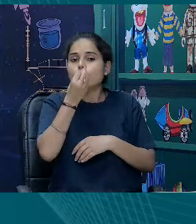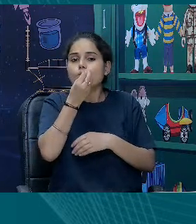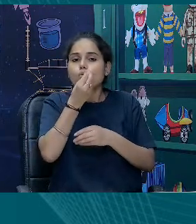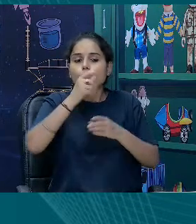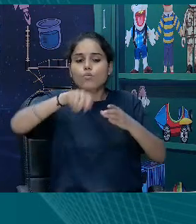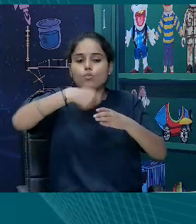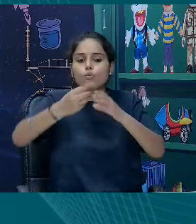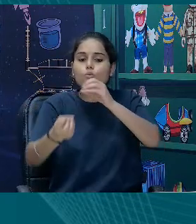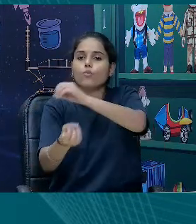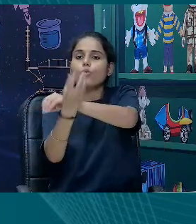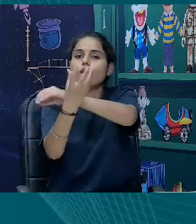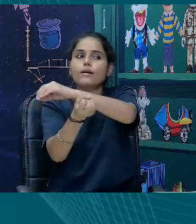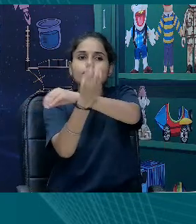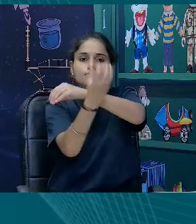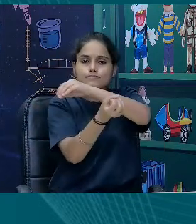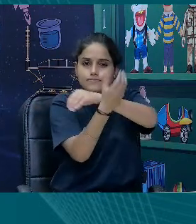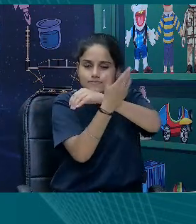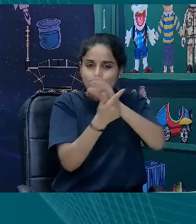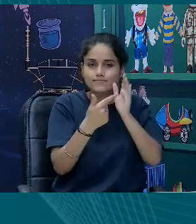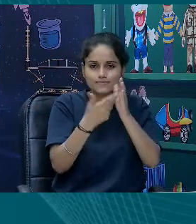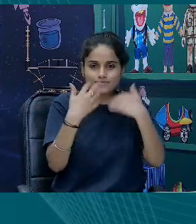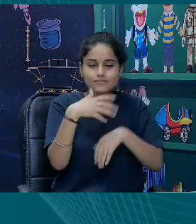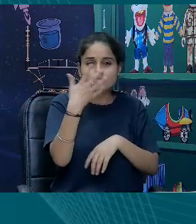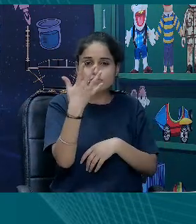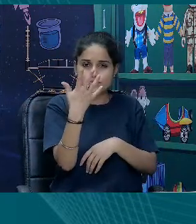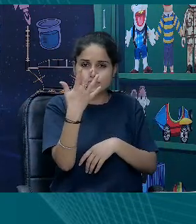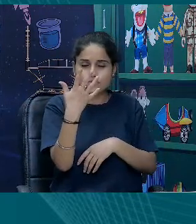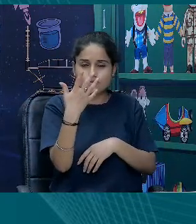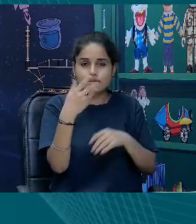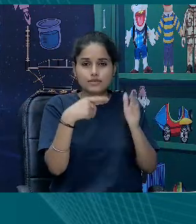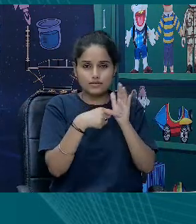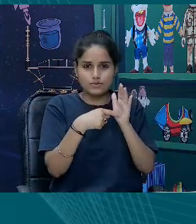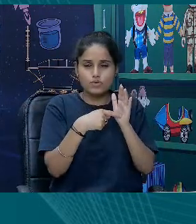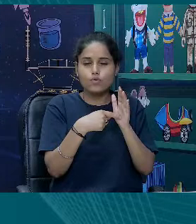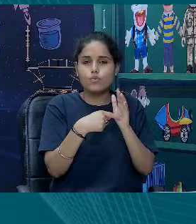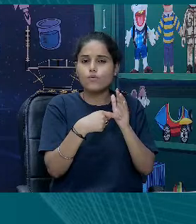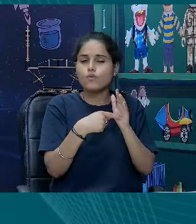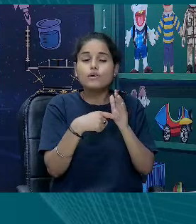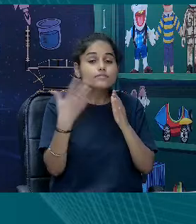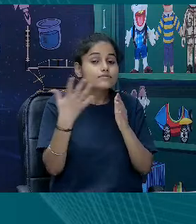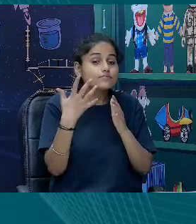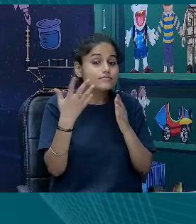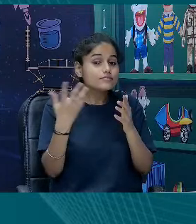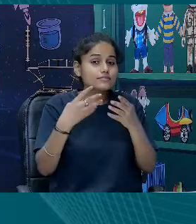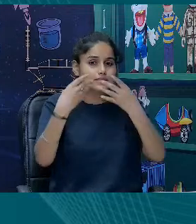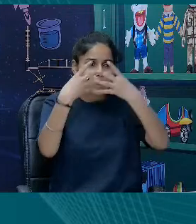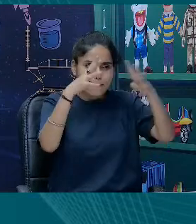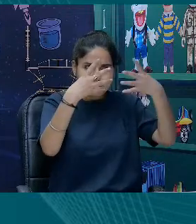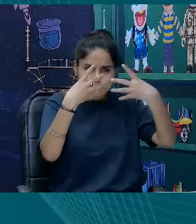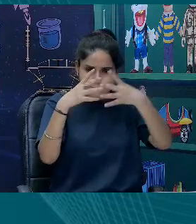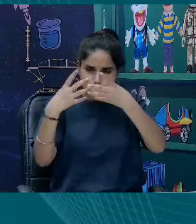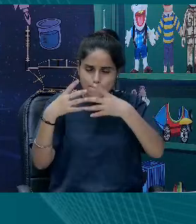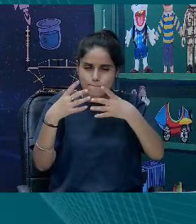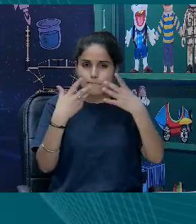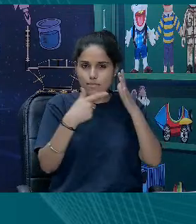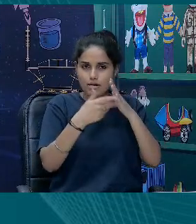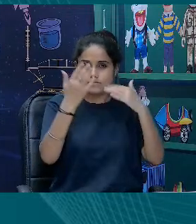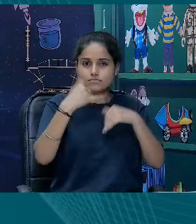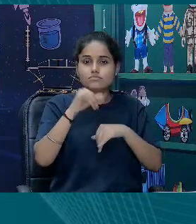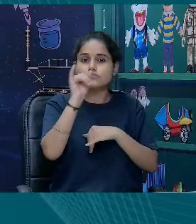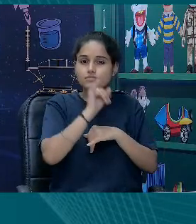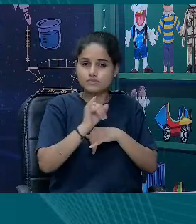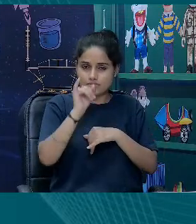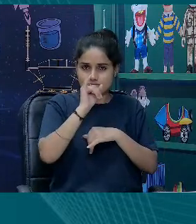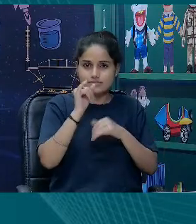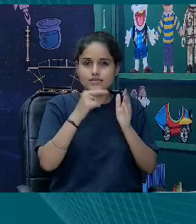chimneys painted white, five little windows shining bright, six